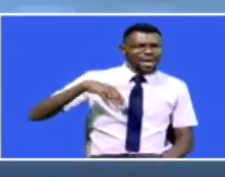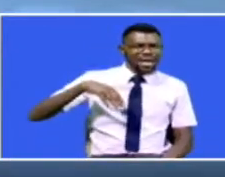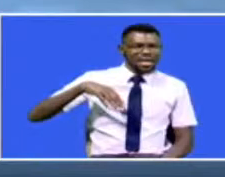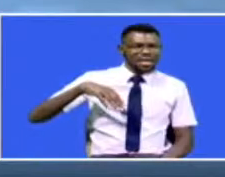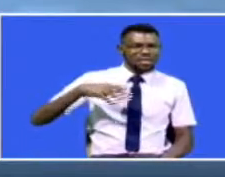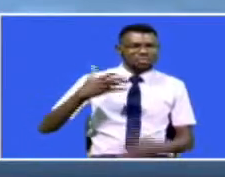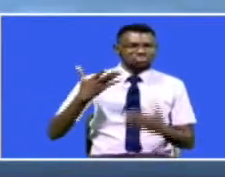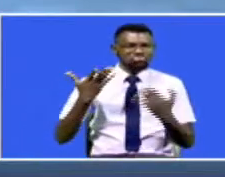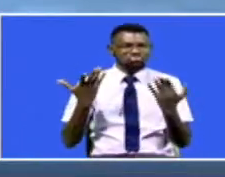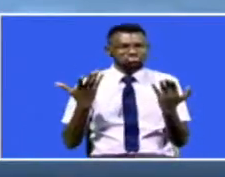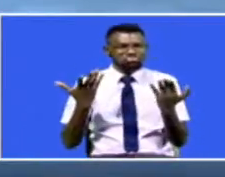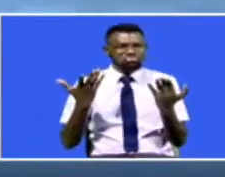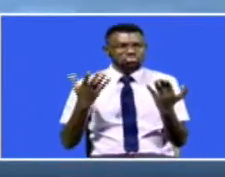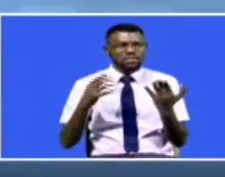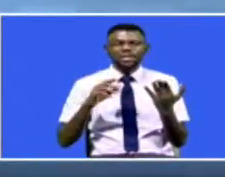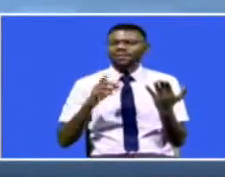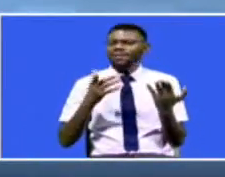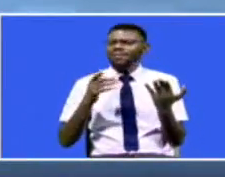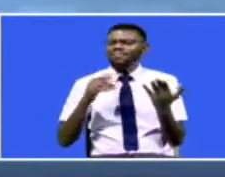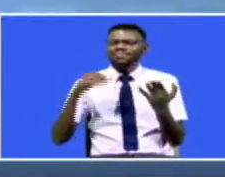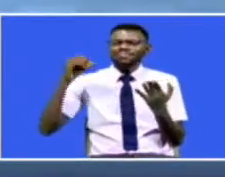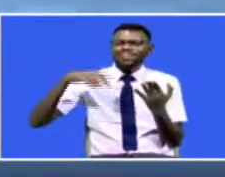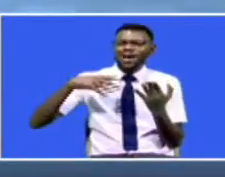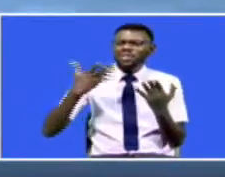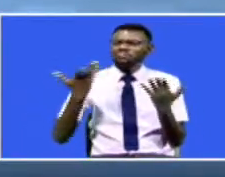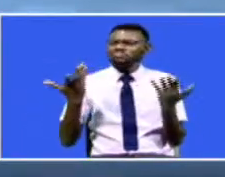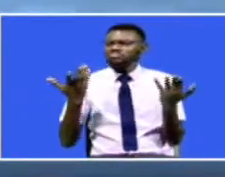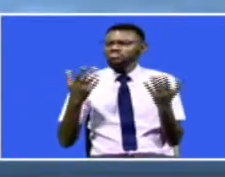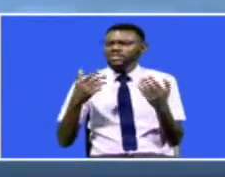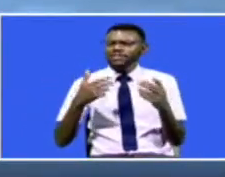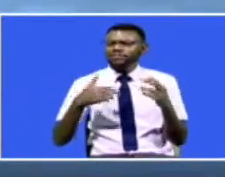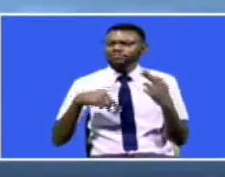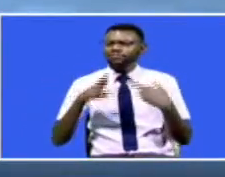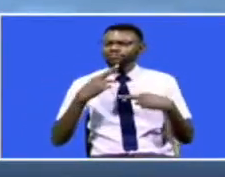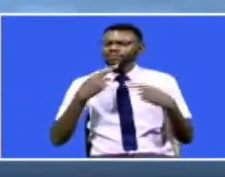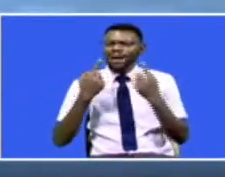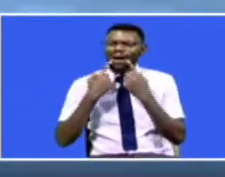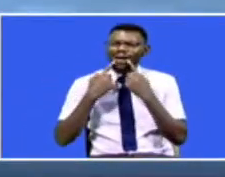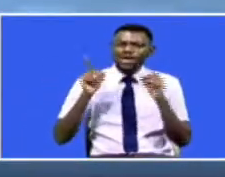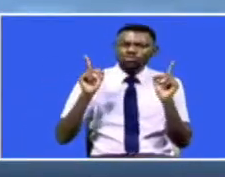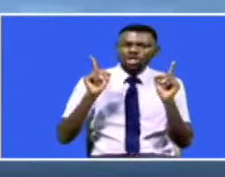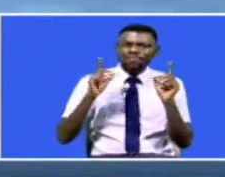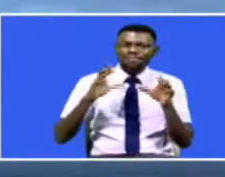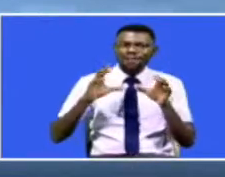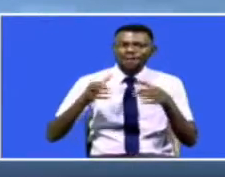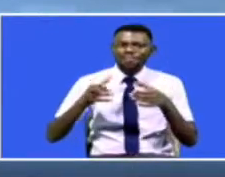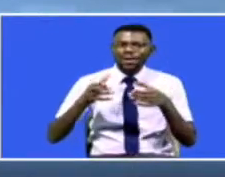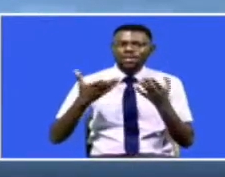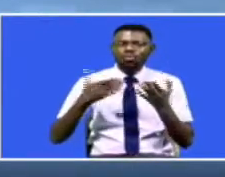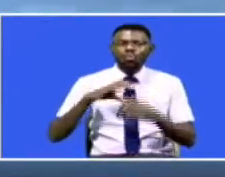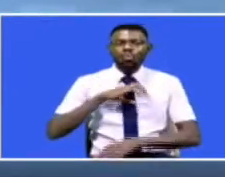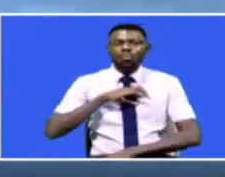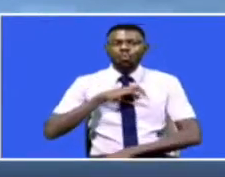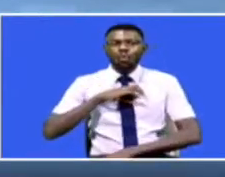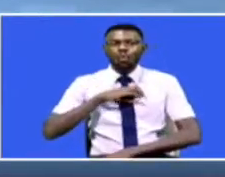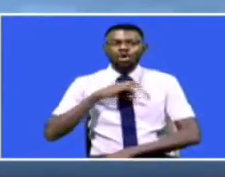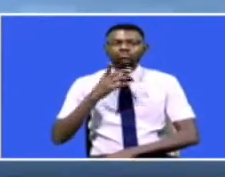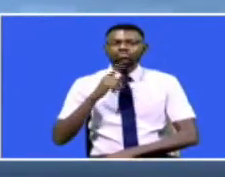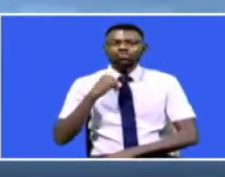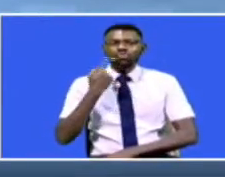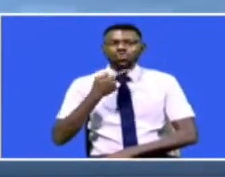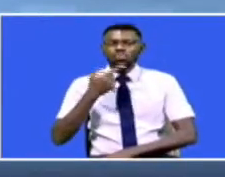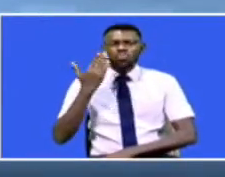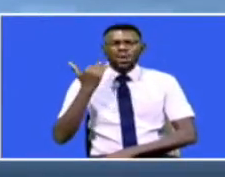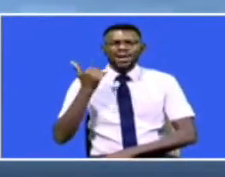Rabai Power and Savo Power after they failed to reveal the shareholders of the companies. This during an inquiry on the high cost of